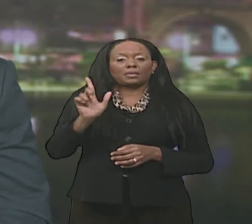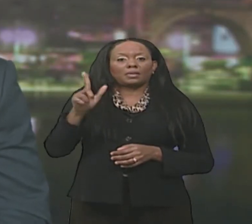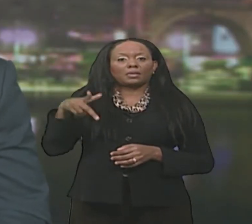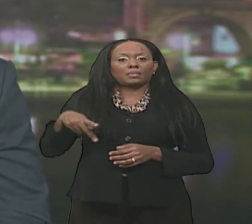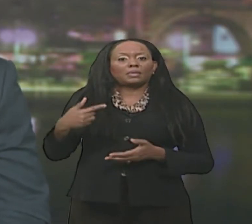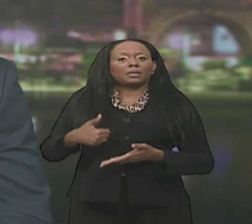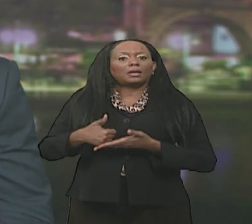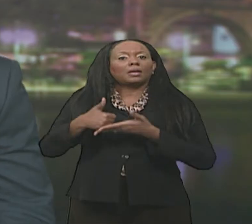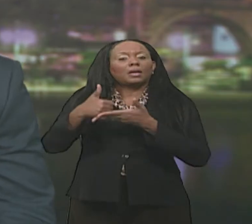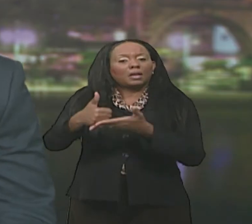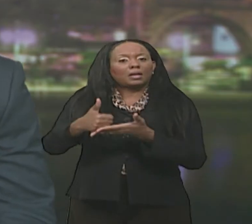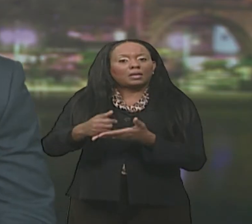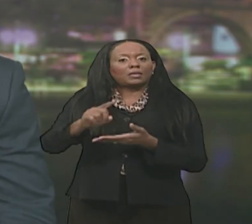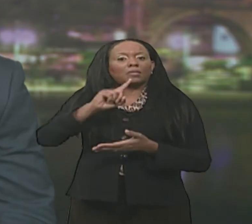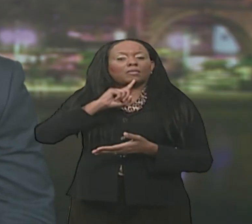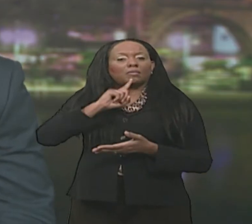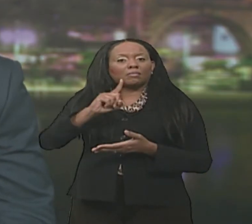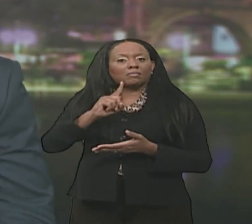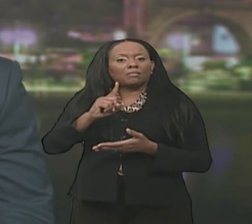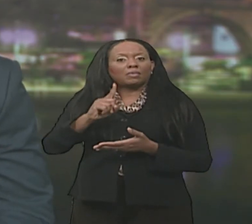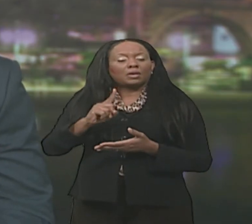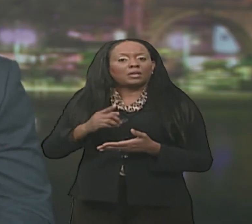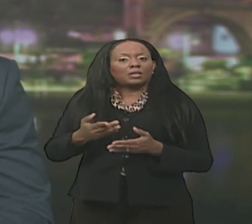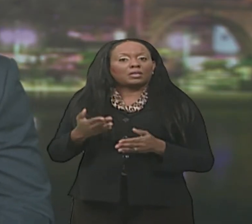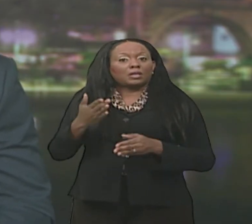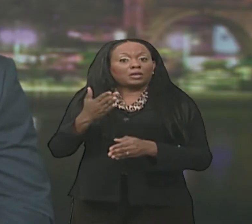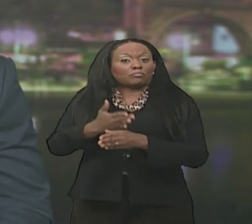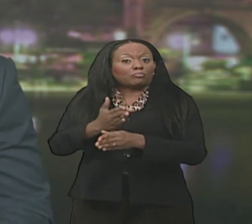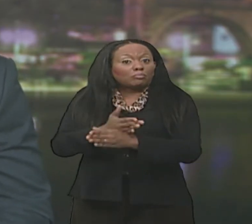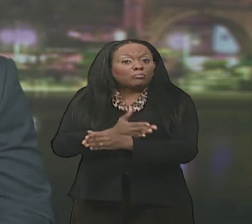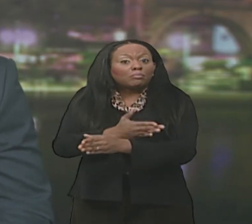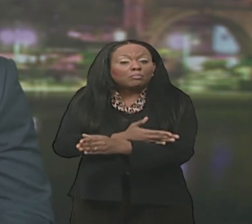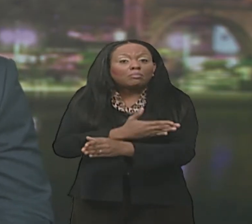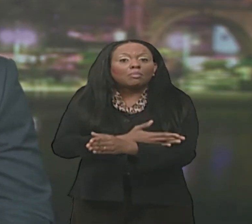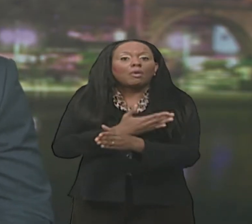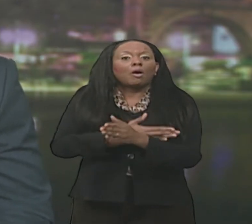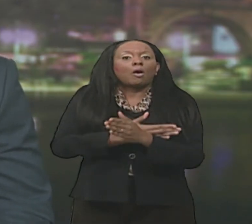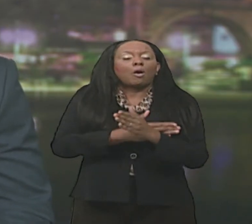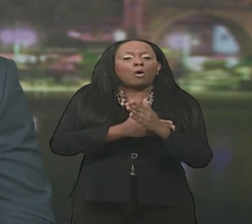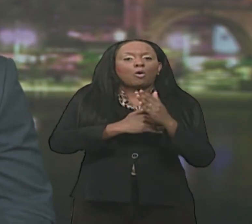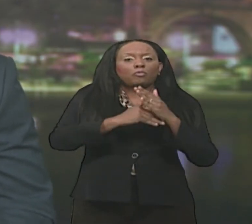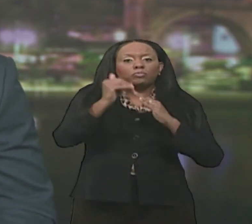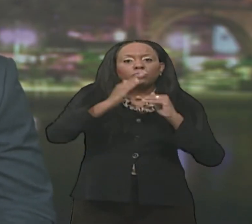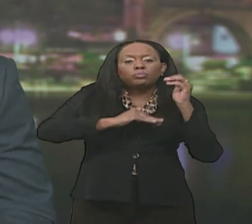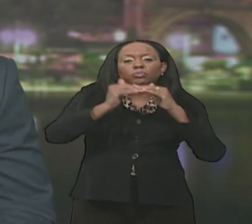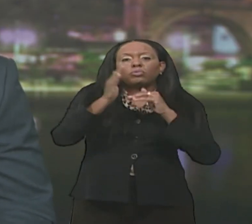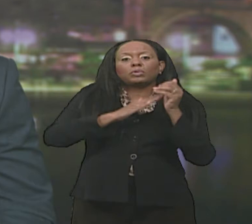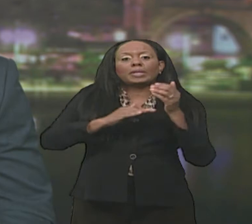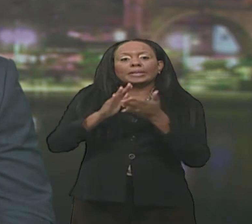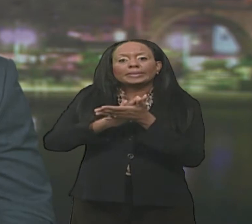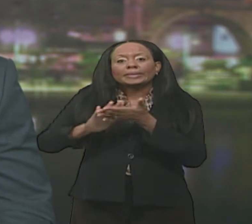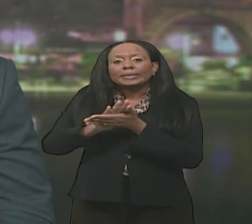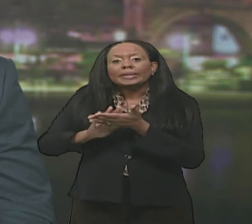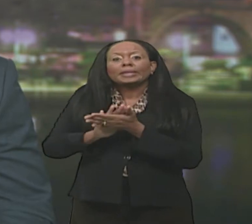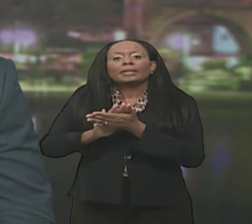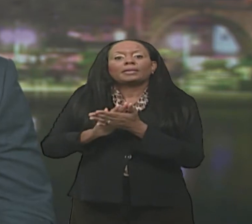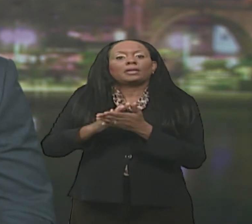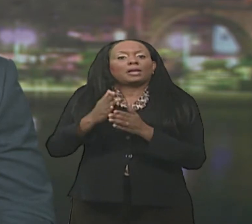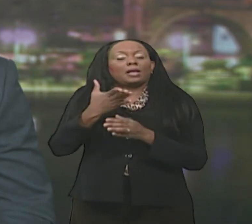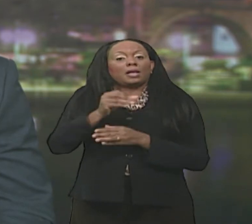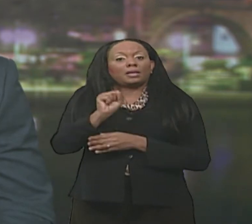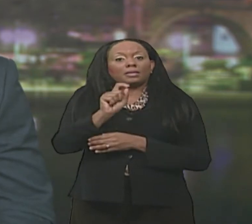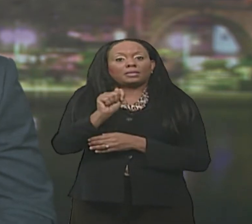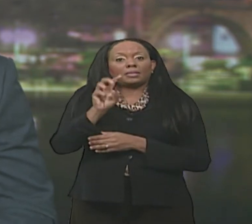Party has helped to champion urban and rural renewal across the length and breadth of the island. This assertion by St. Michael West